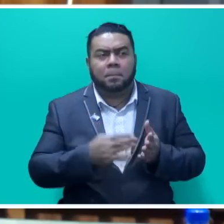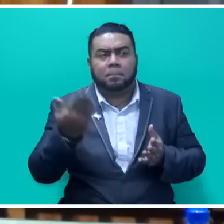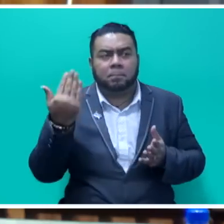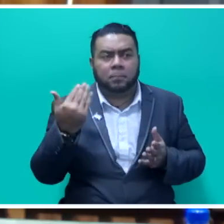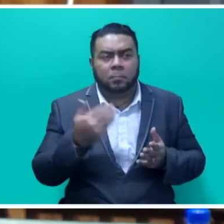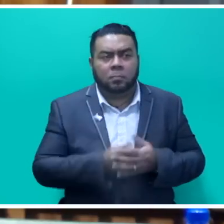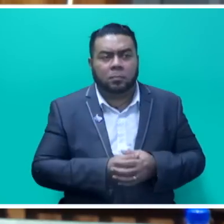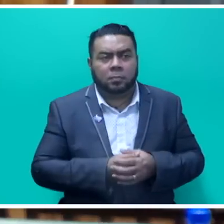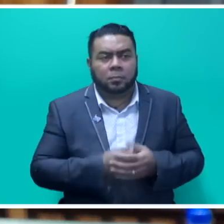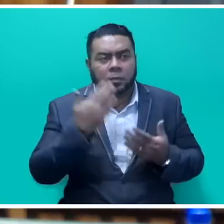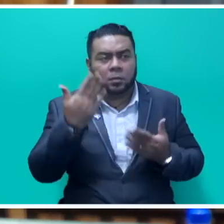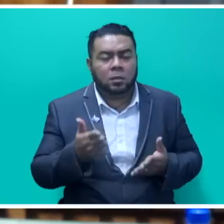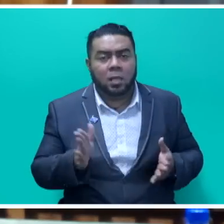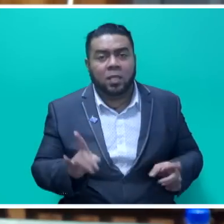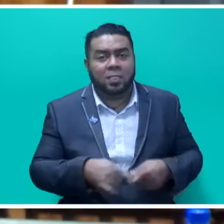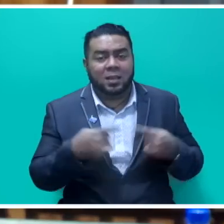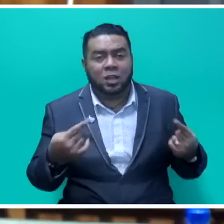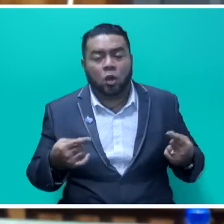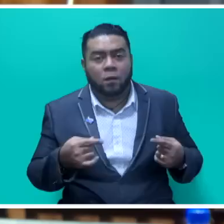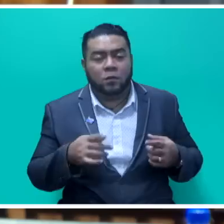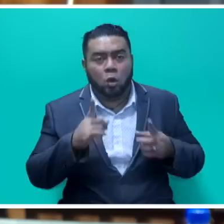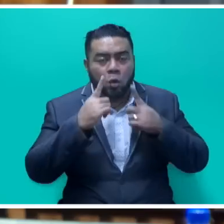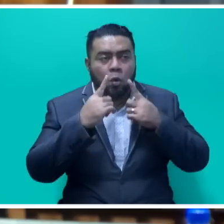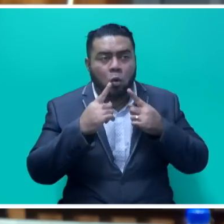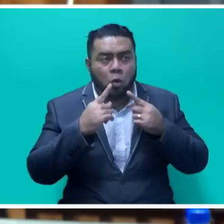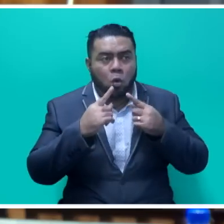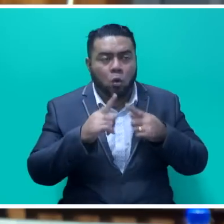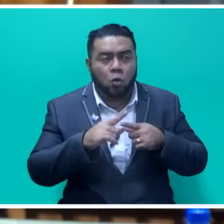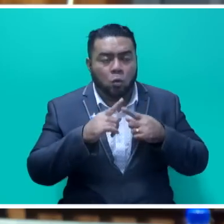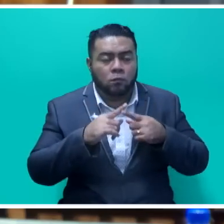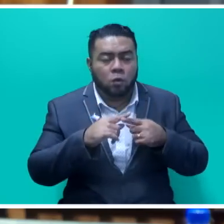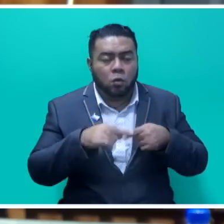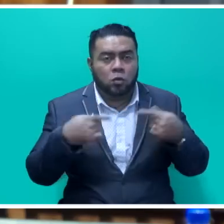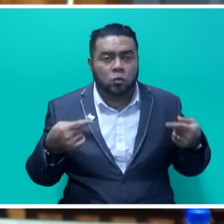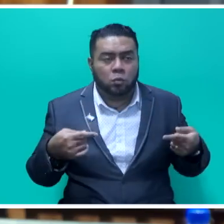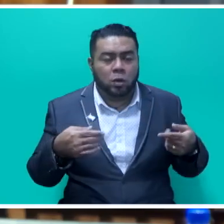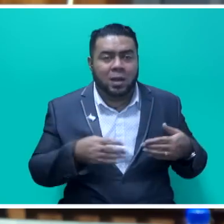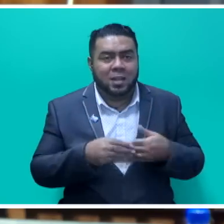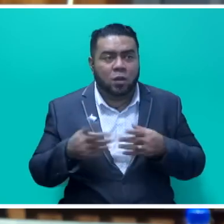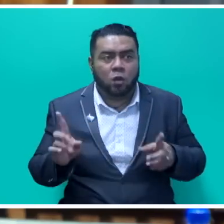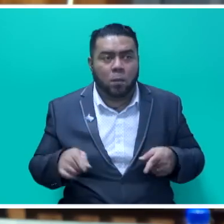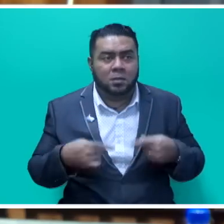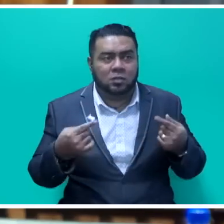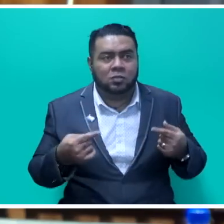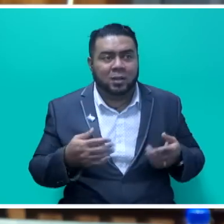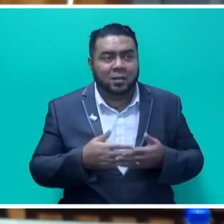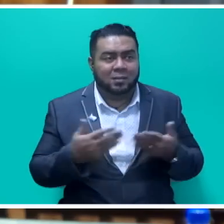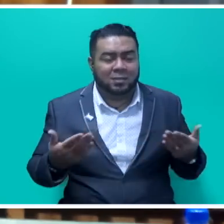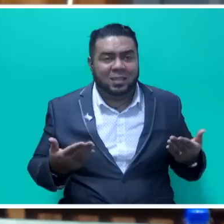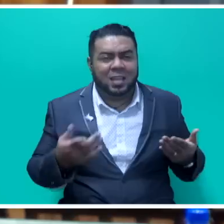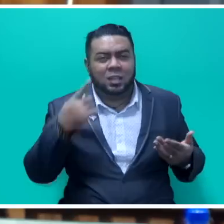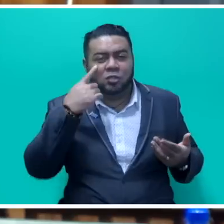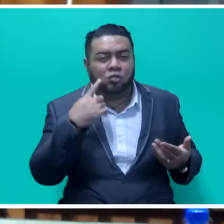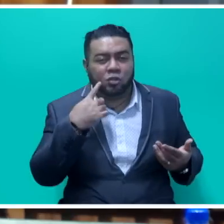Honorable Leader of the Opposition how USP students were studying in an environment of corruption. He